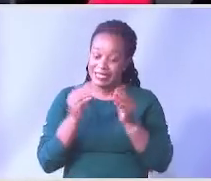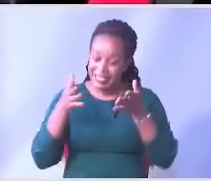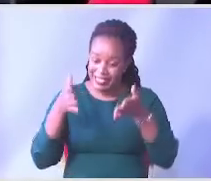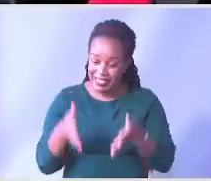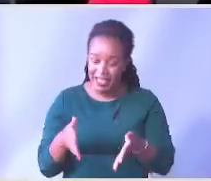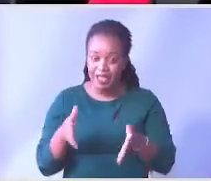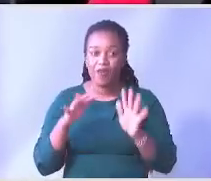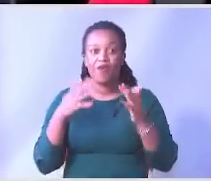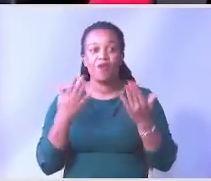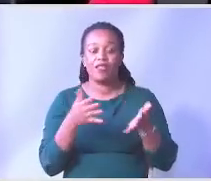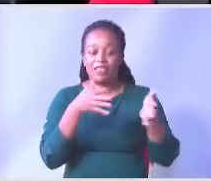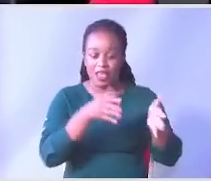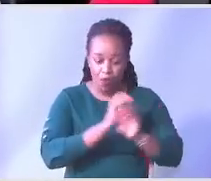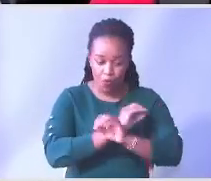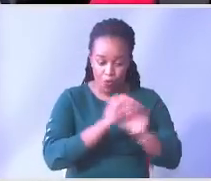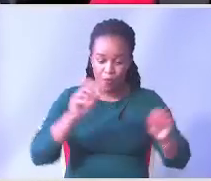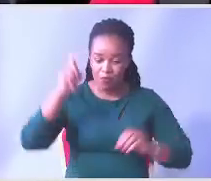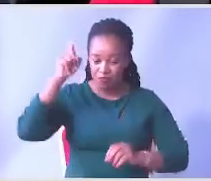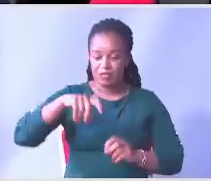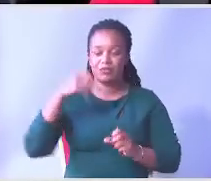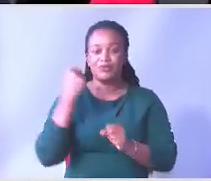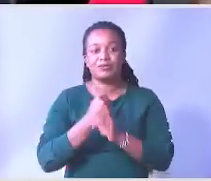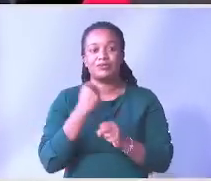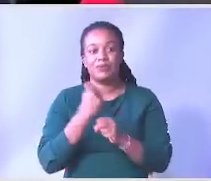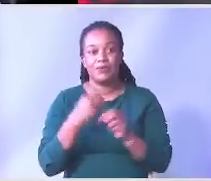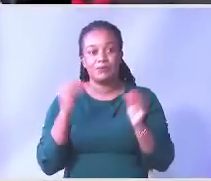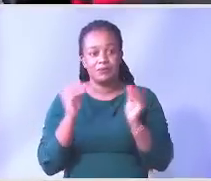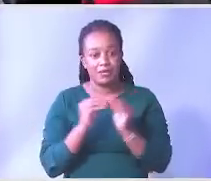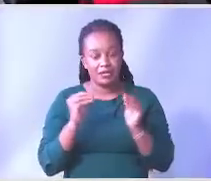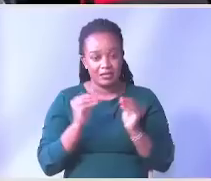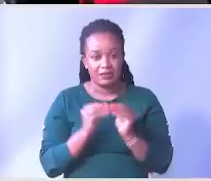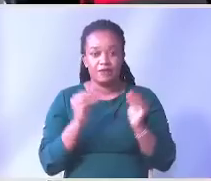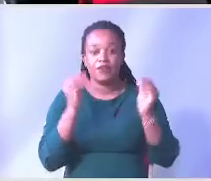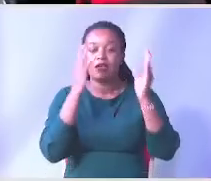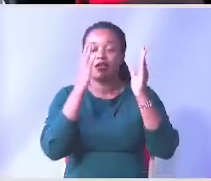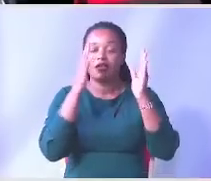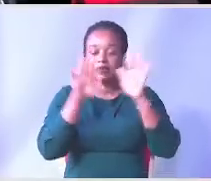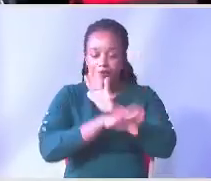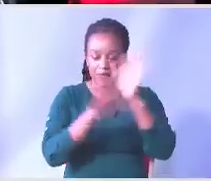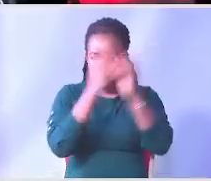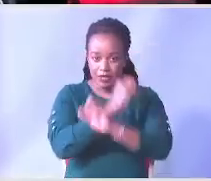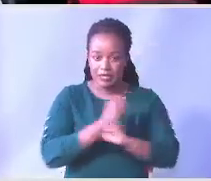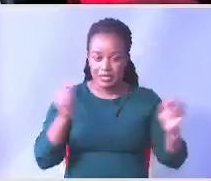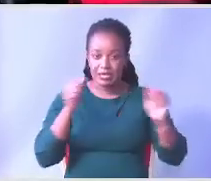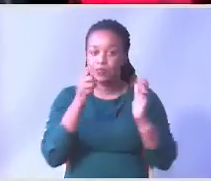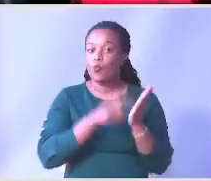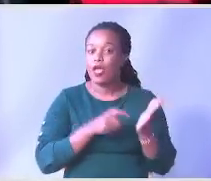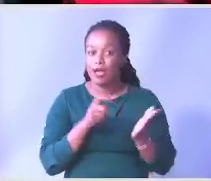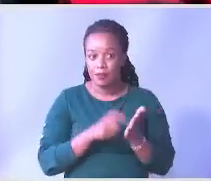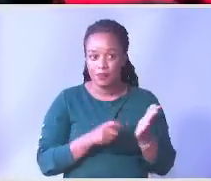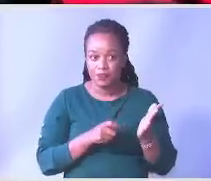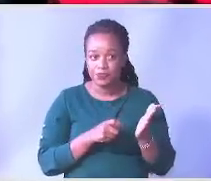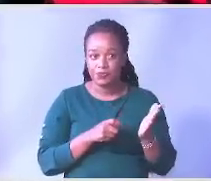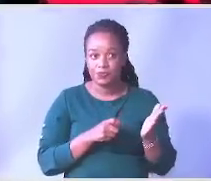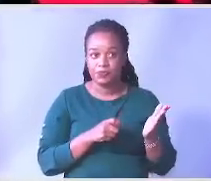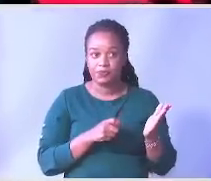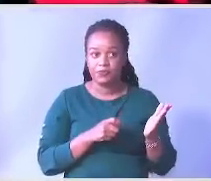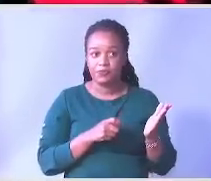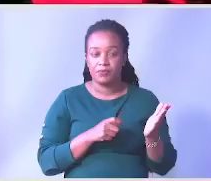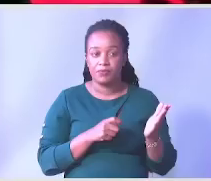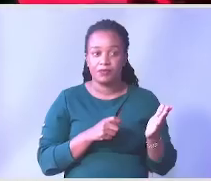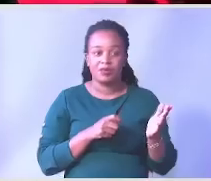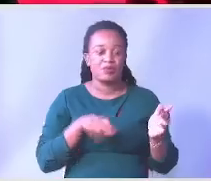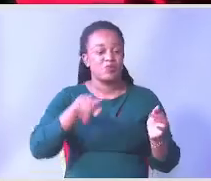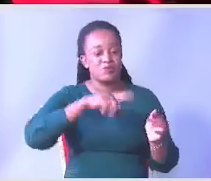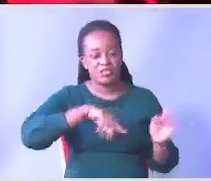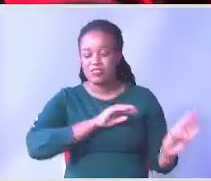isikue, lazima tutafanya mkutano wa Deputy President Mwea, hatu huko Thiba, hatu